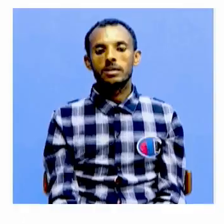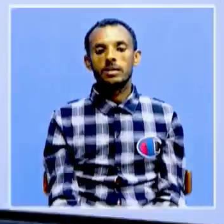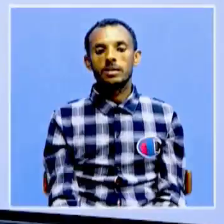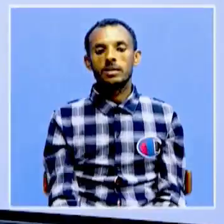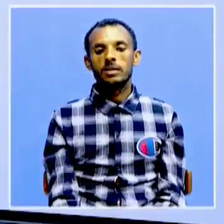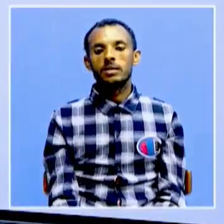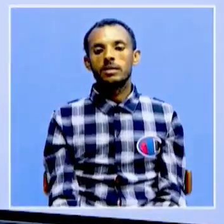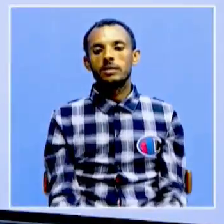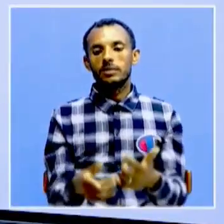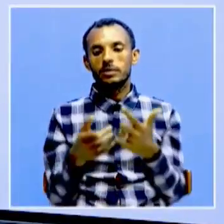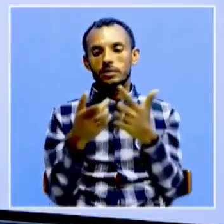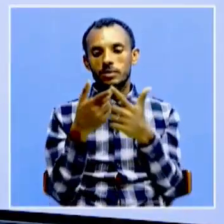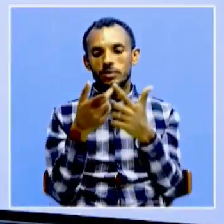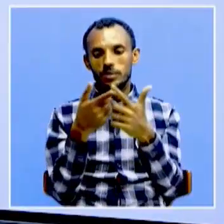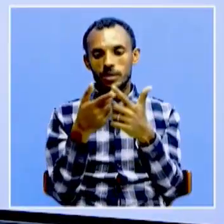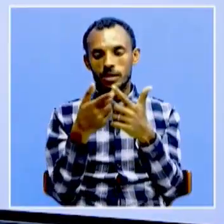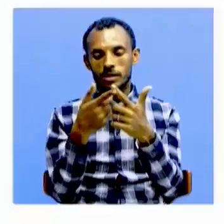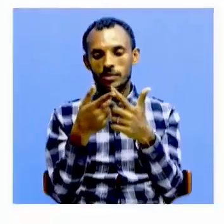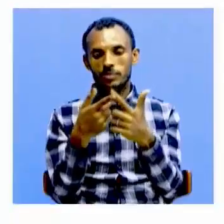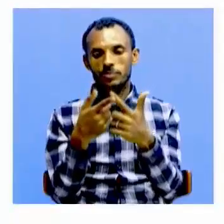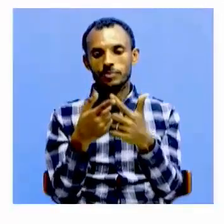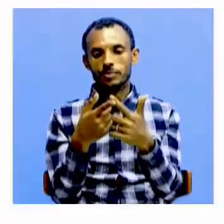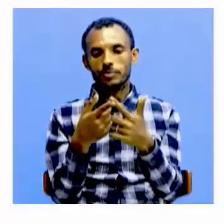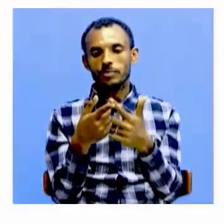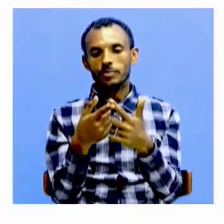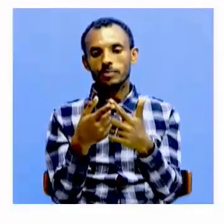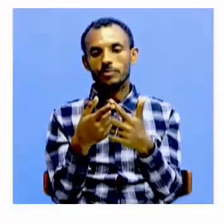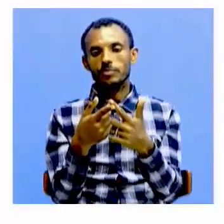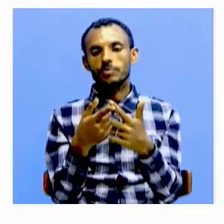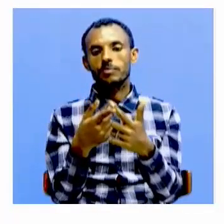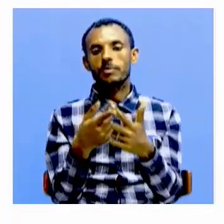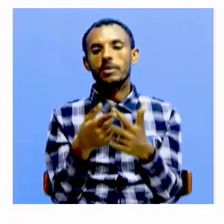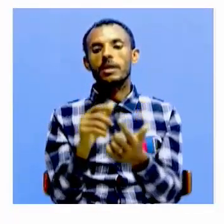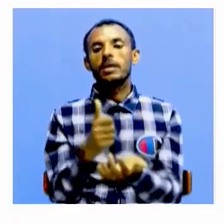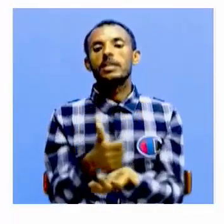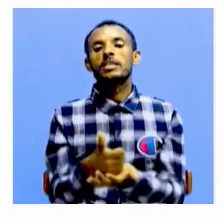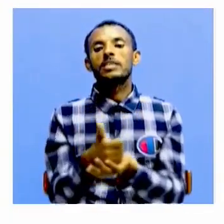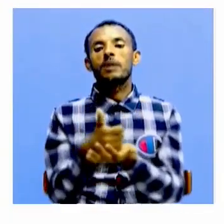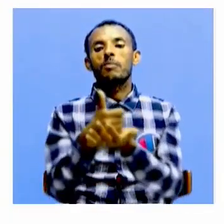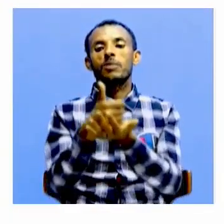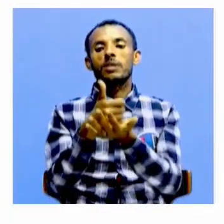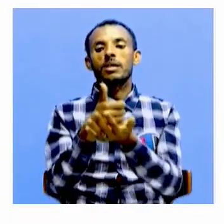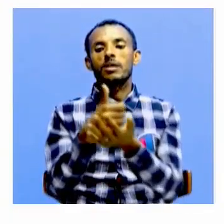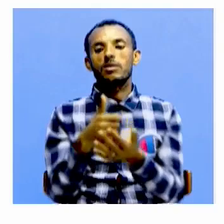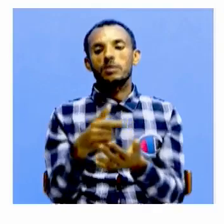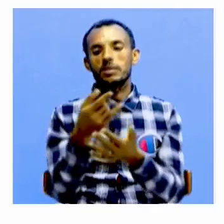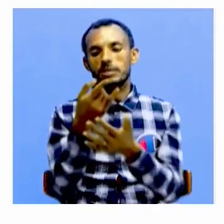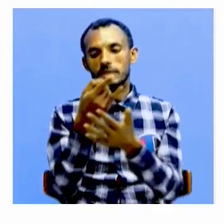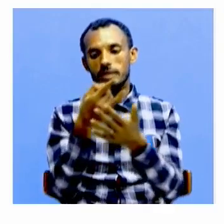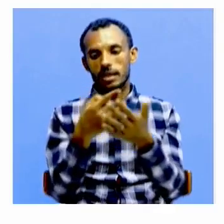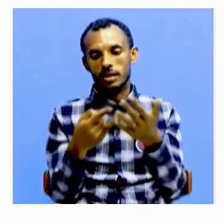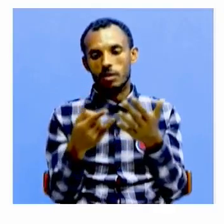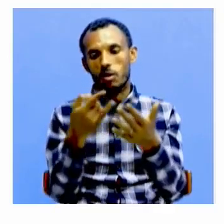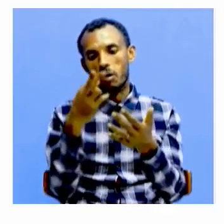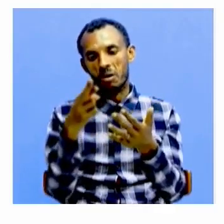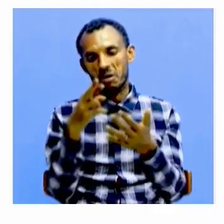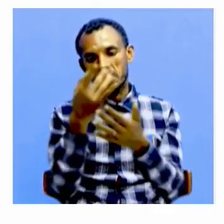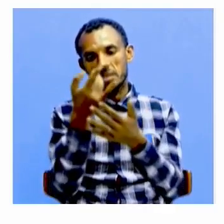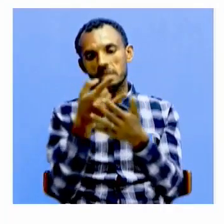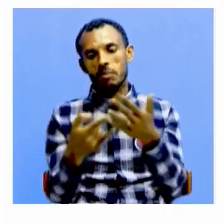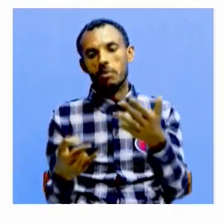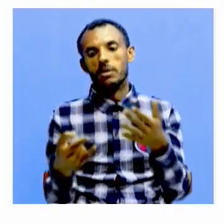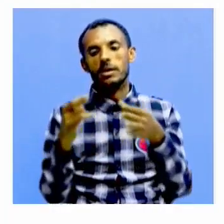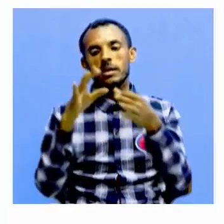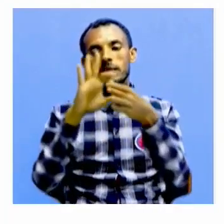All right. The second one, supporting sentences or supporting details.